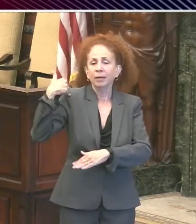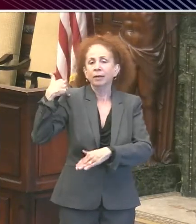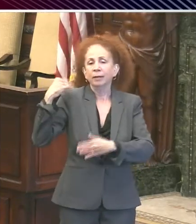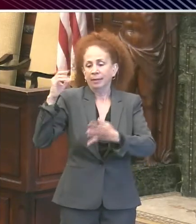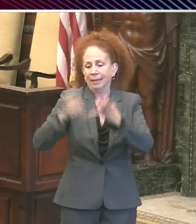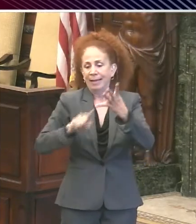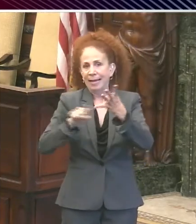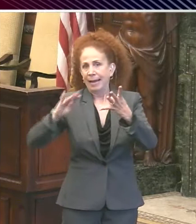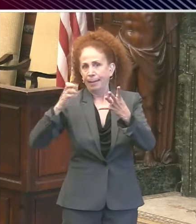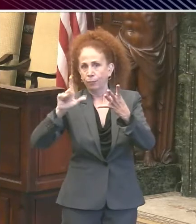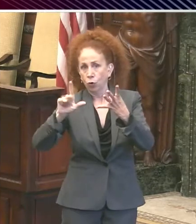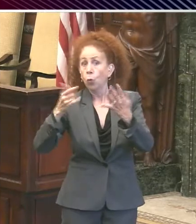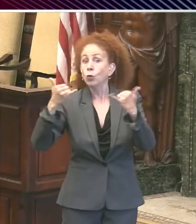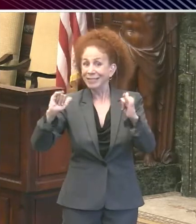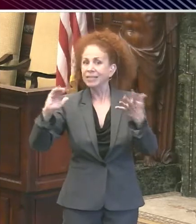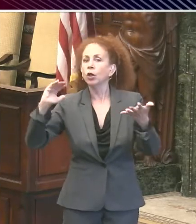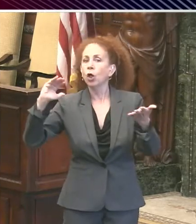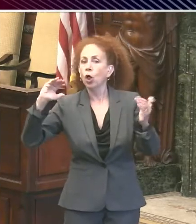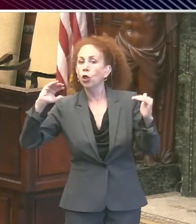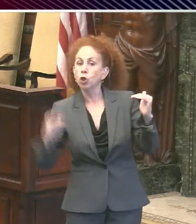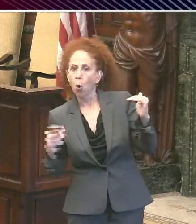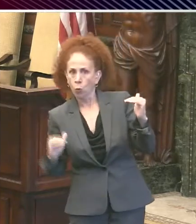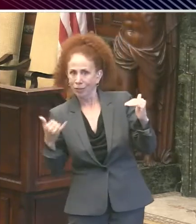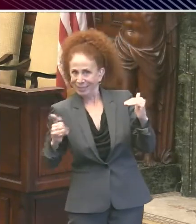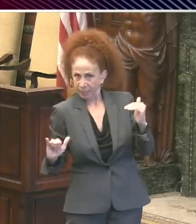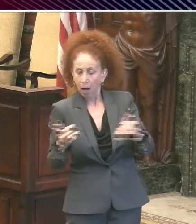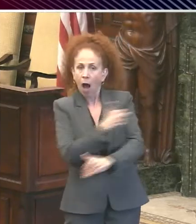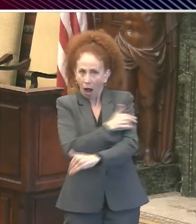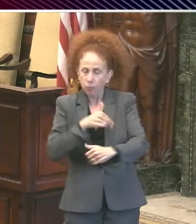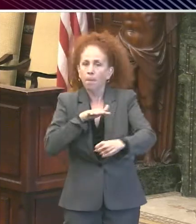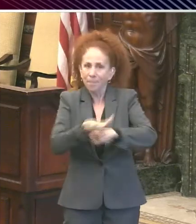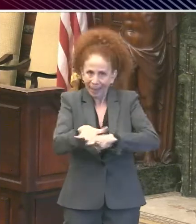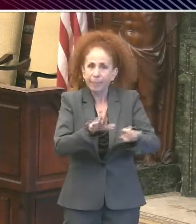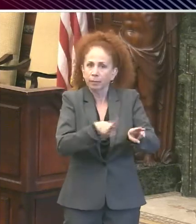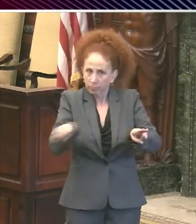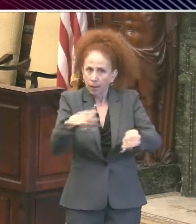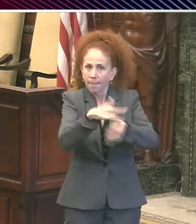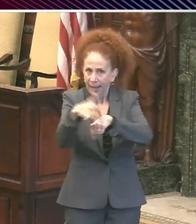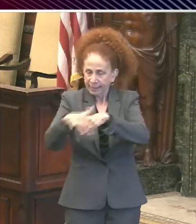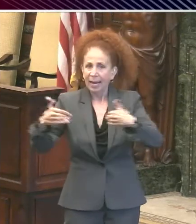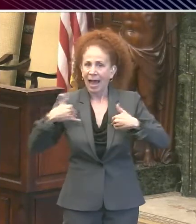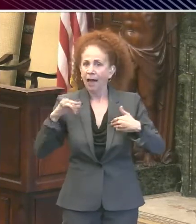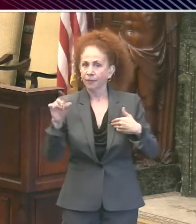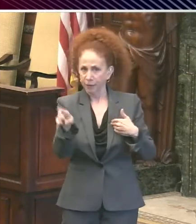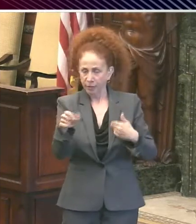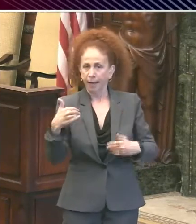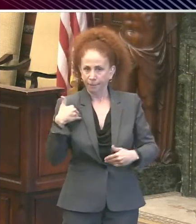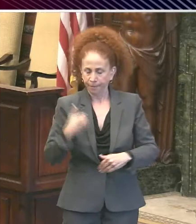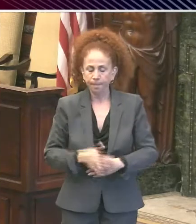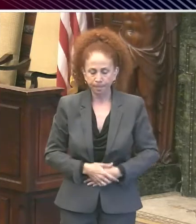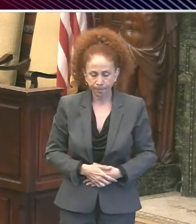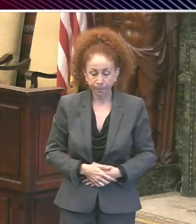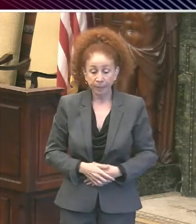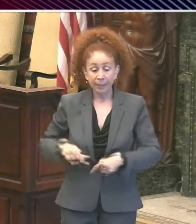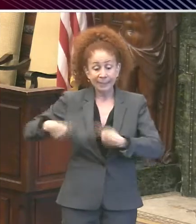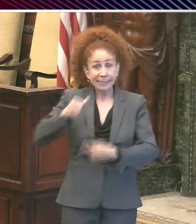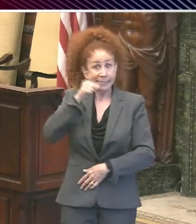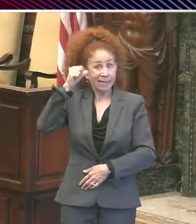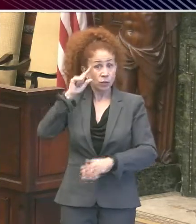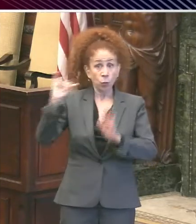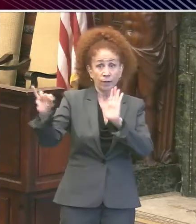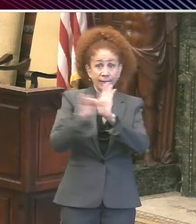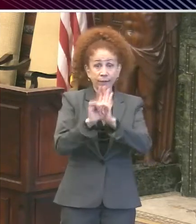April. So we're still quite a bit lower, and the hospitals still have plenty of capacity if necessary. Since this time yesterday, we've